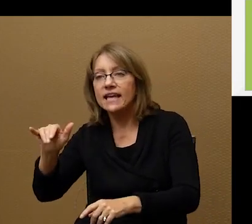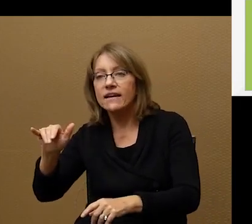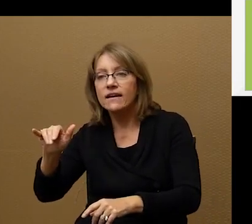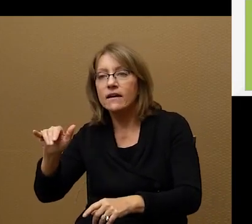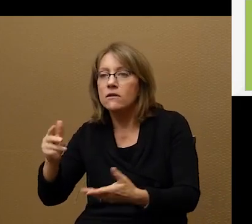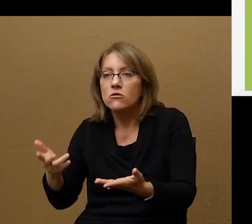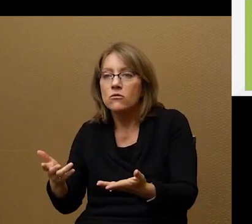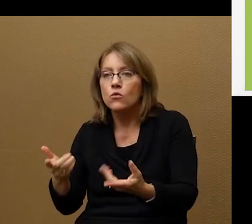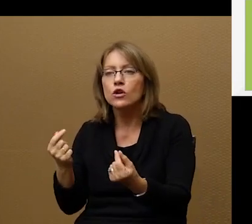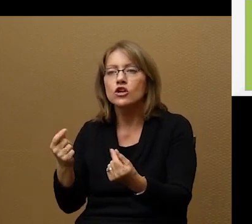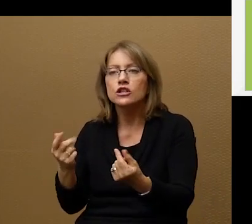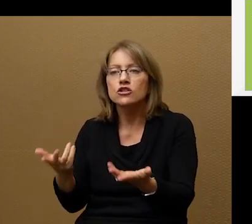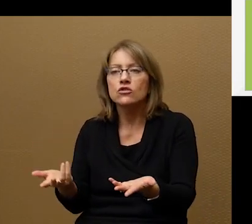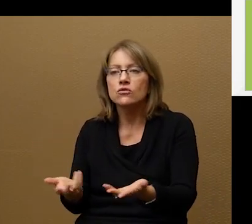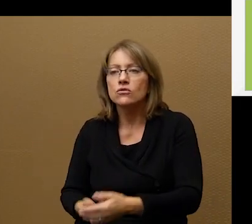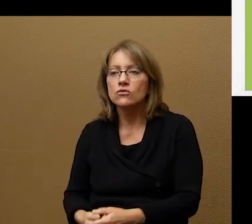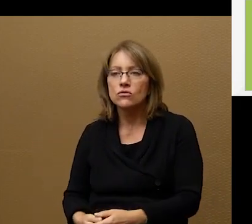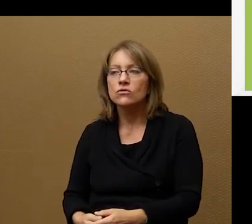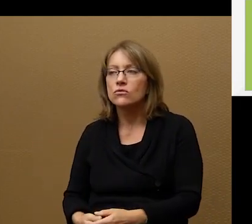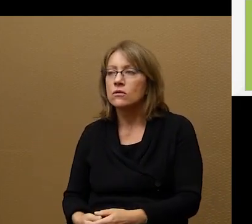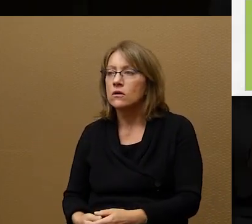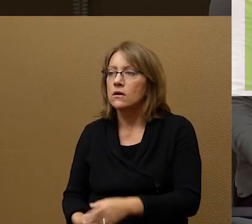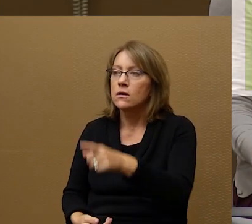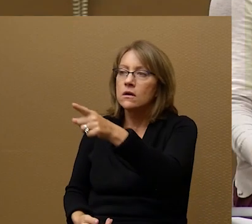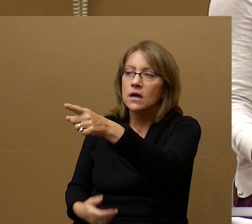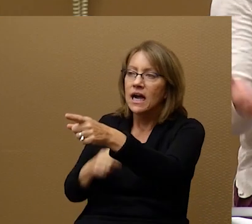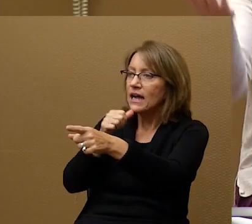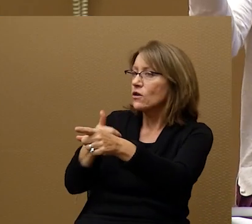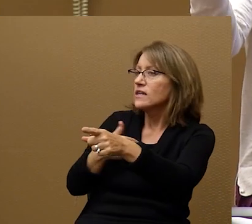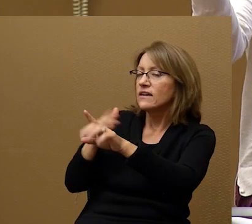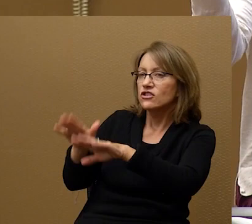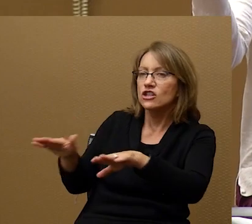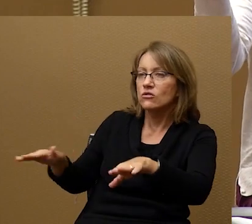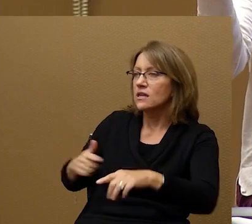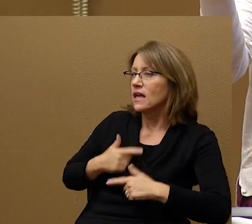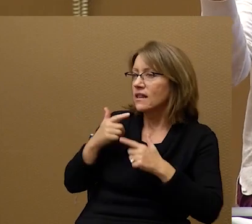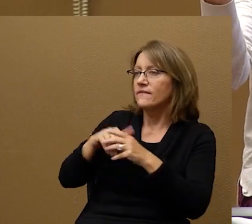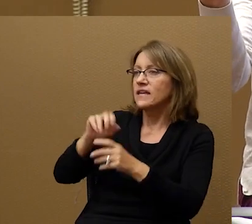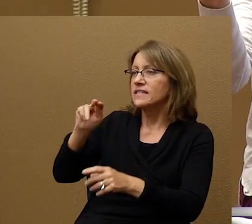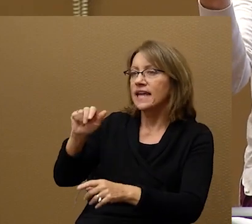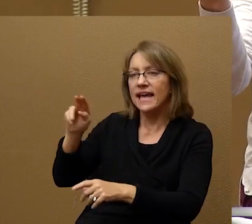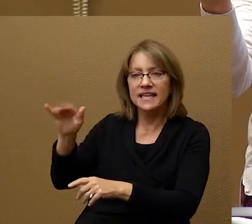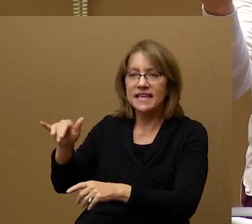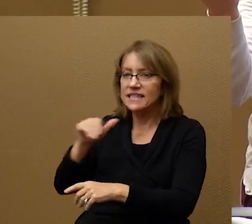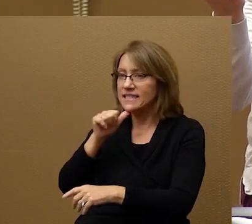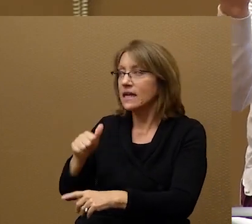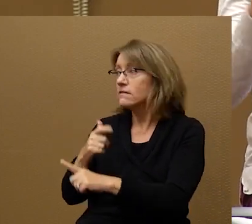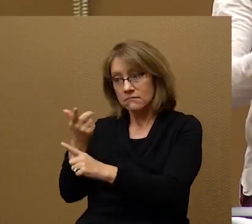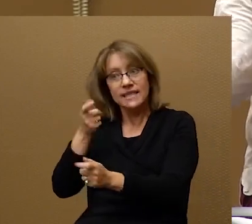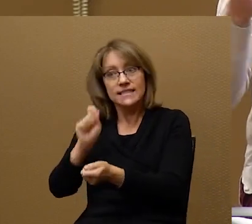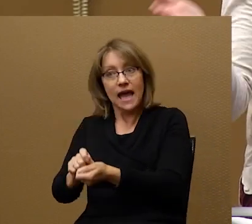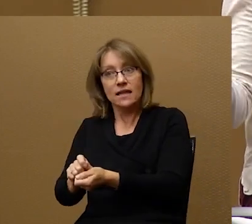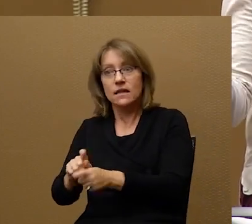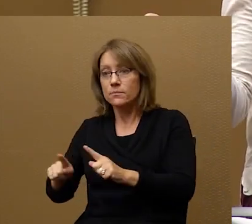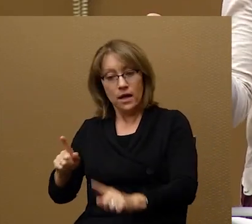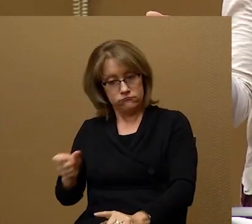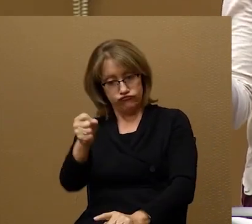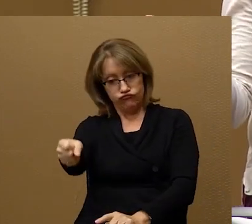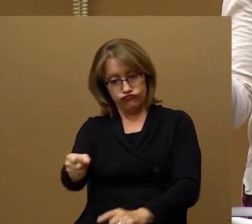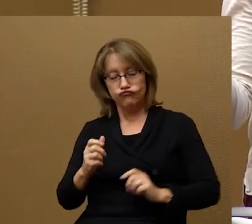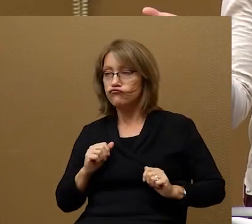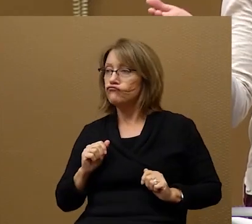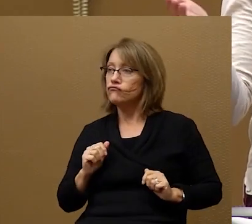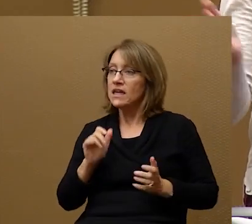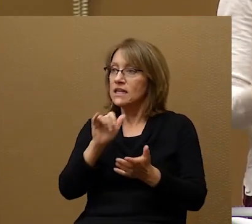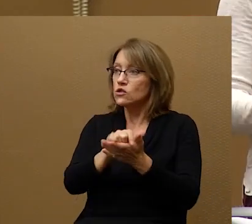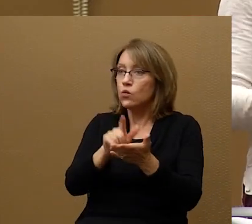think, what are you gonna do? Well, I don't have any children, so a live-in nanny. Exactly. Exactly, but this is what we tend to do